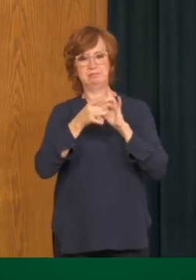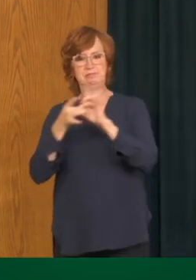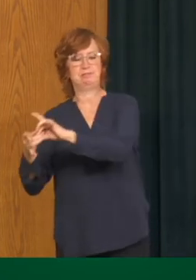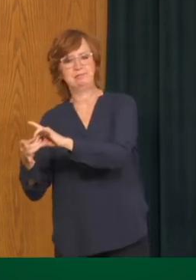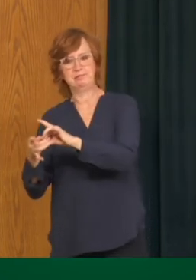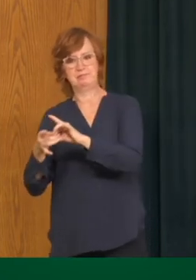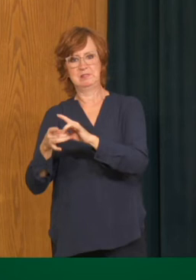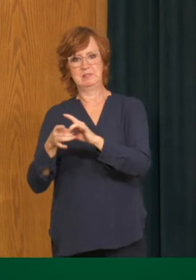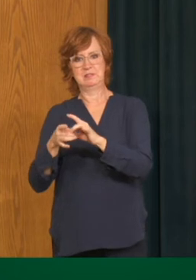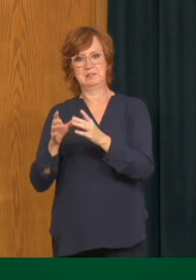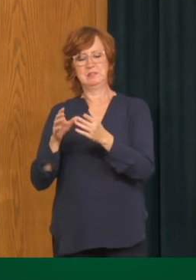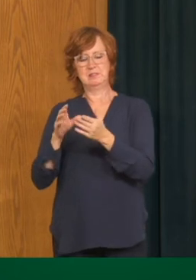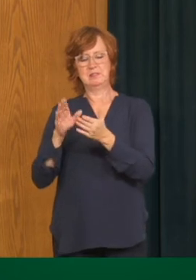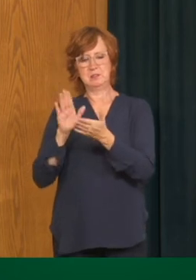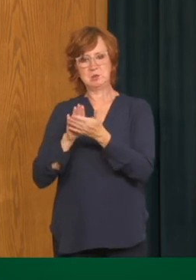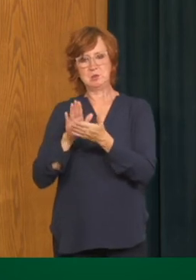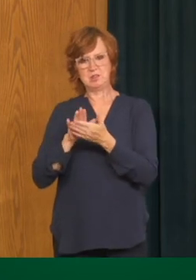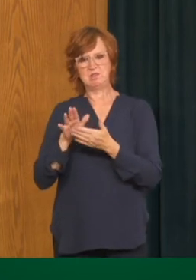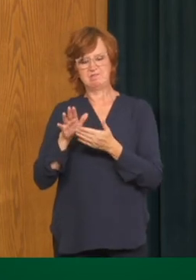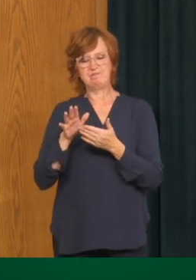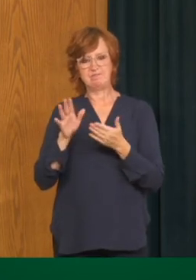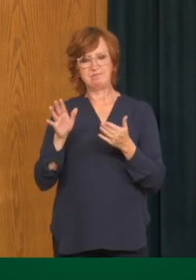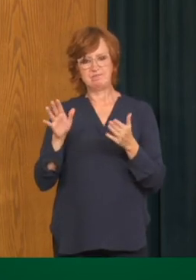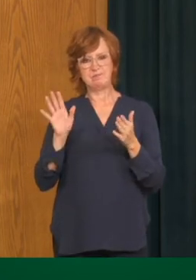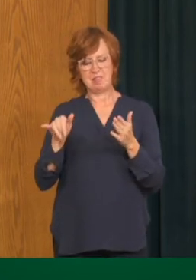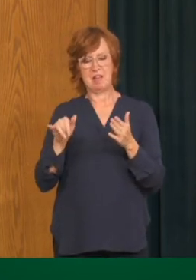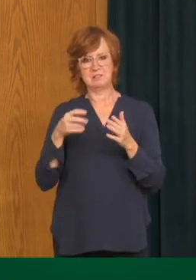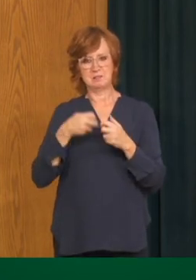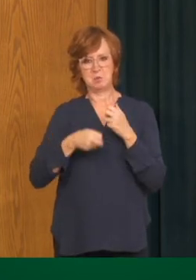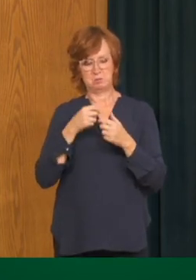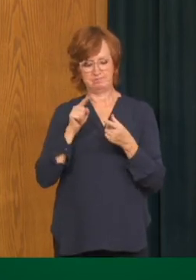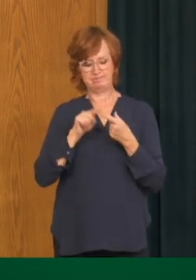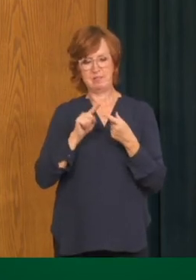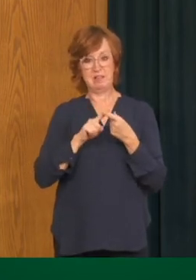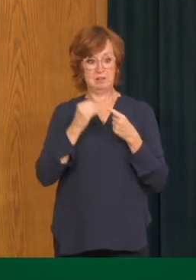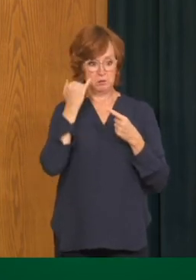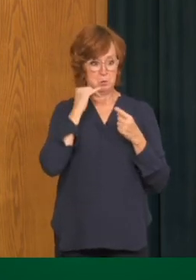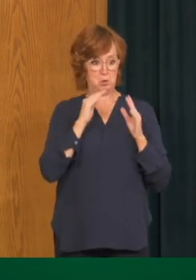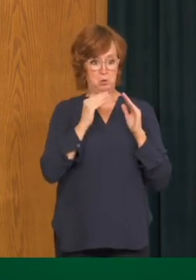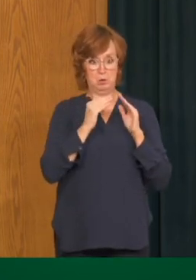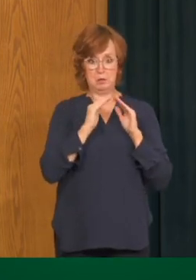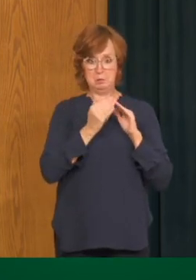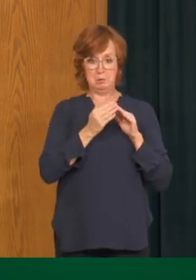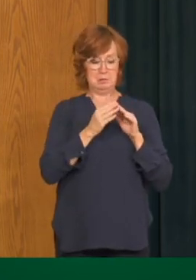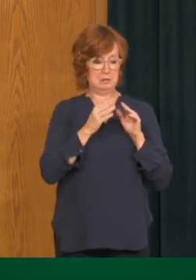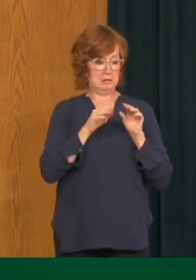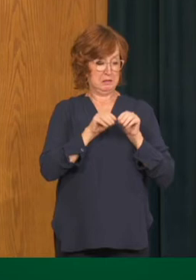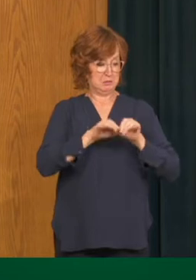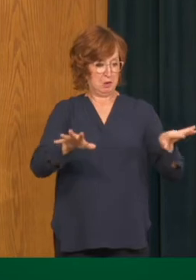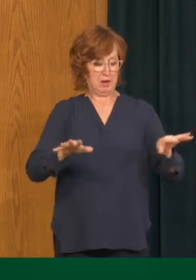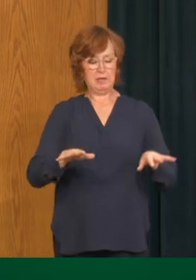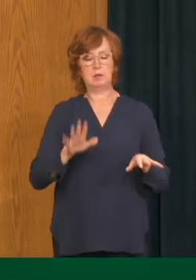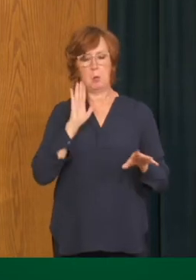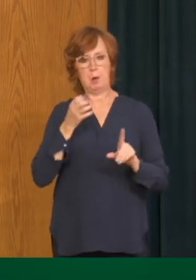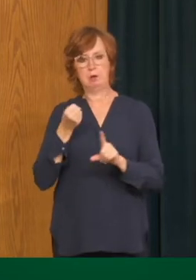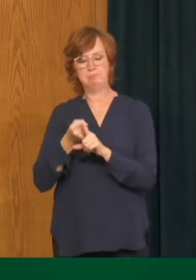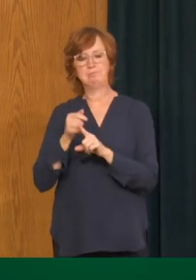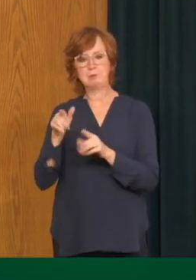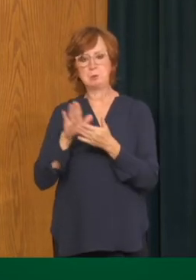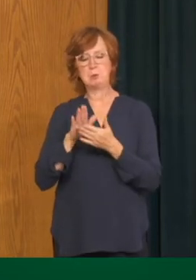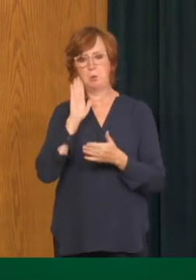community transmission low, and that is the base on which advice for school reopening is based on.